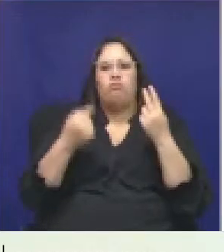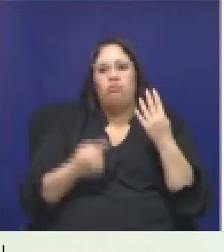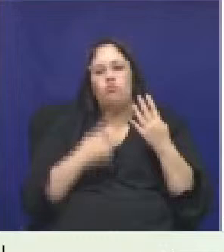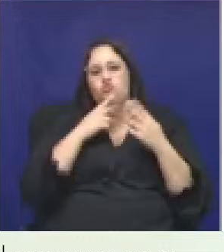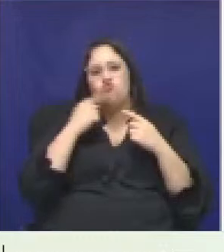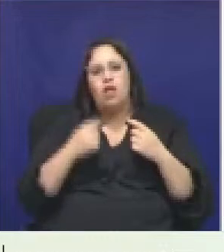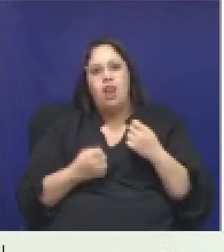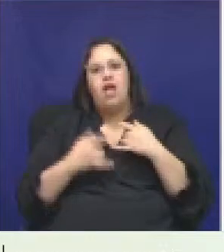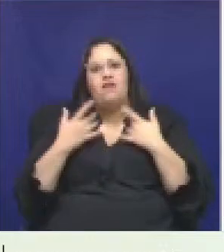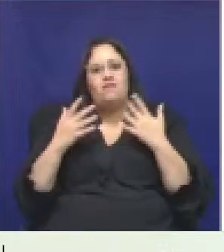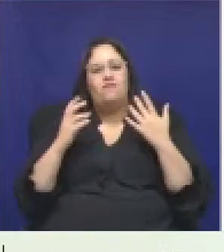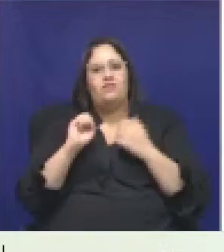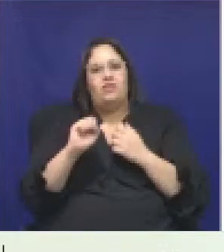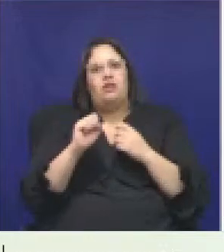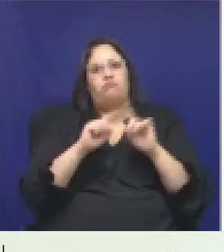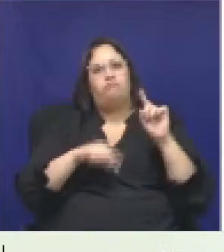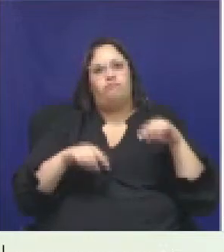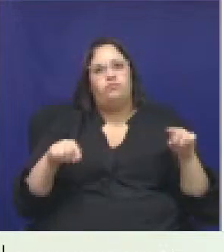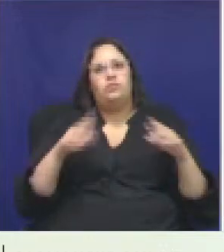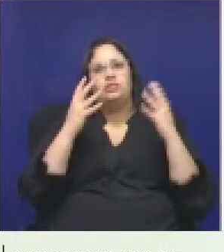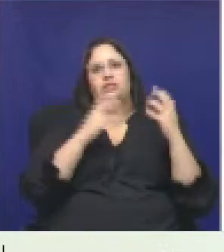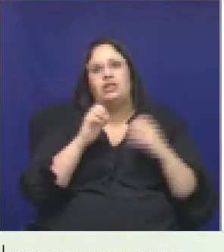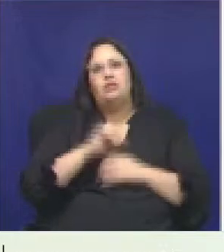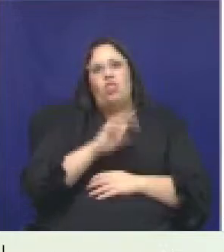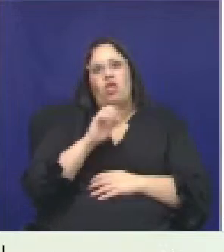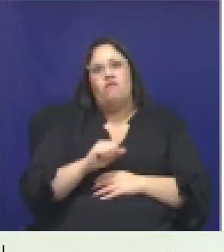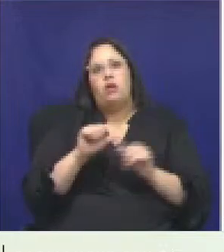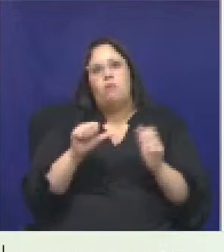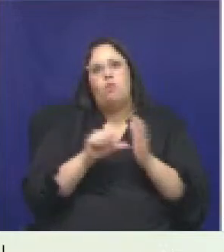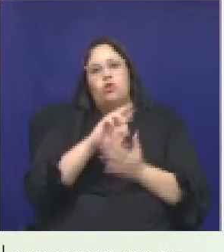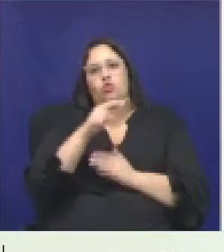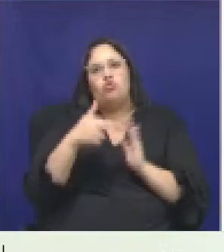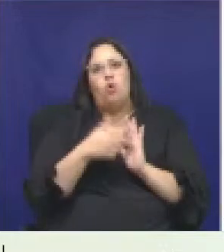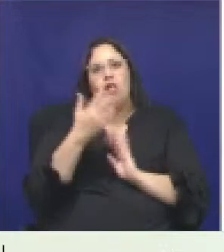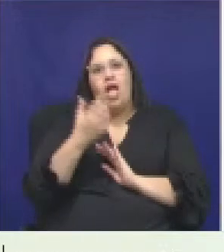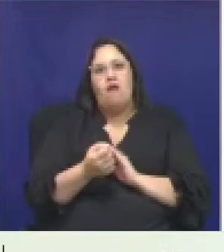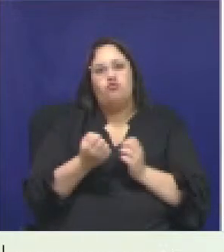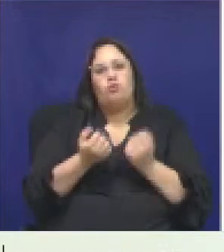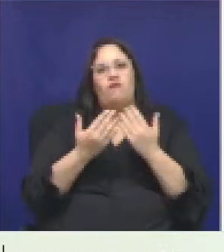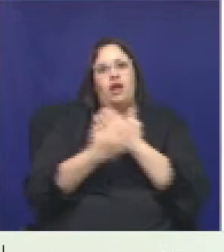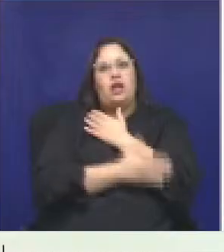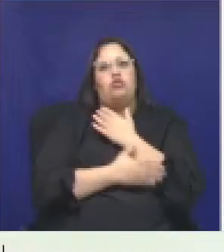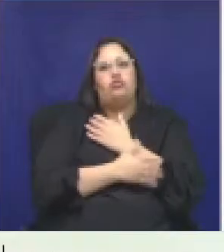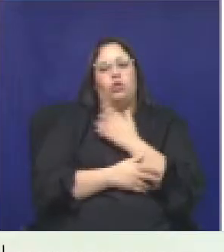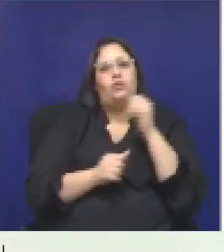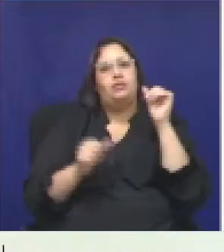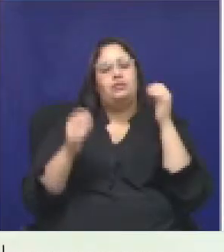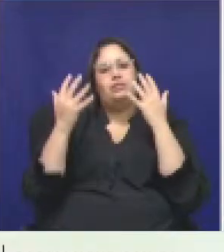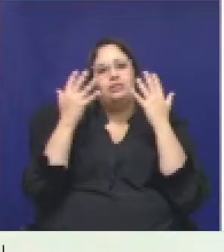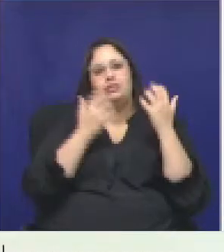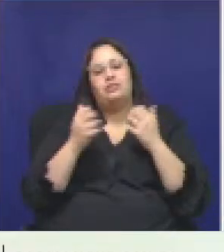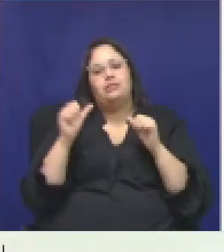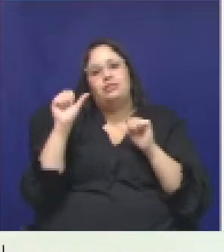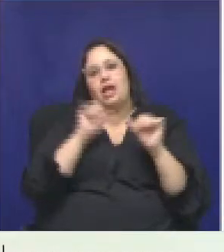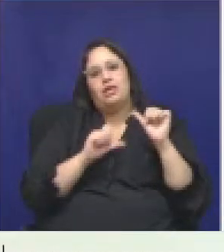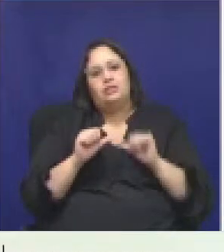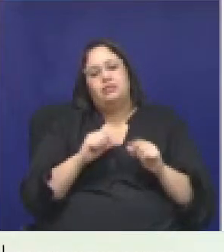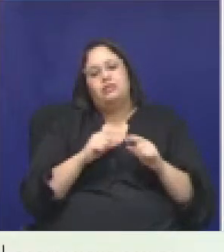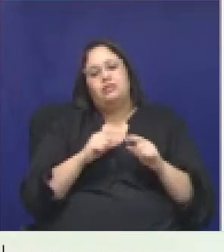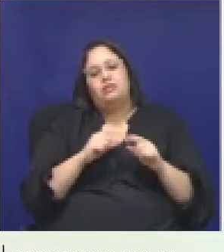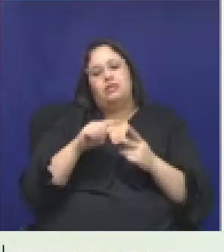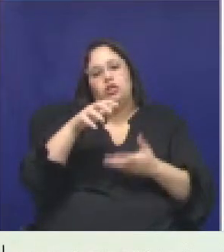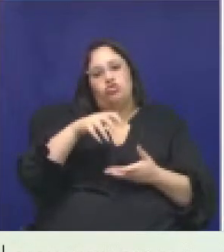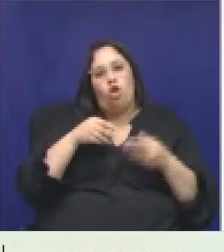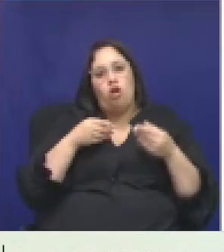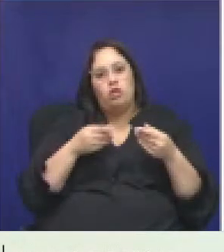reality in various dimensions. Stats SA plays a critical role in providing the country with scientific statistical data